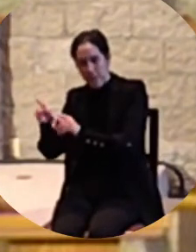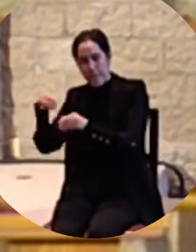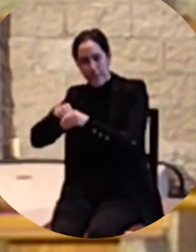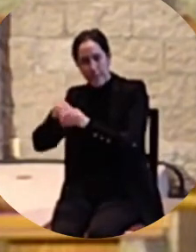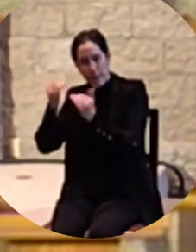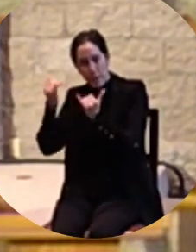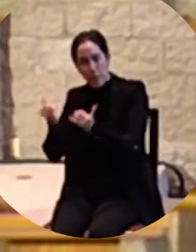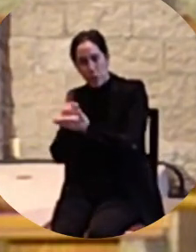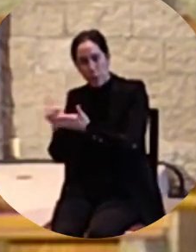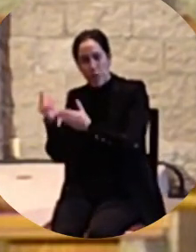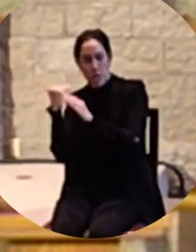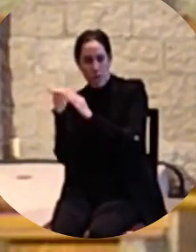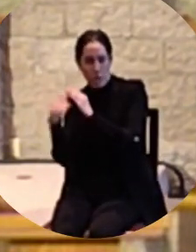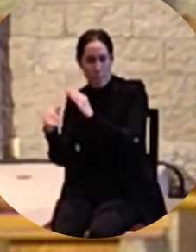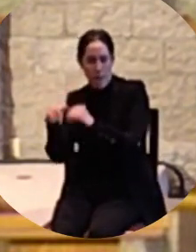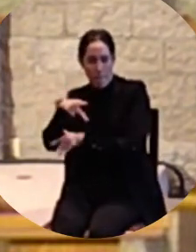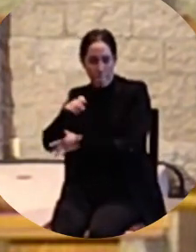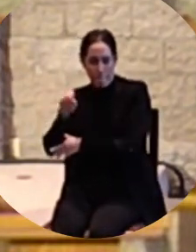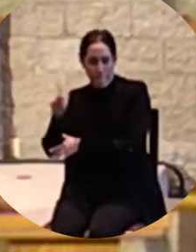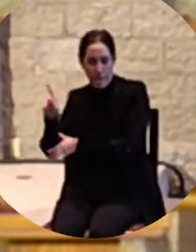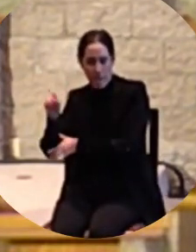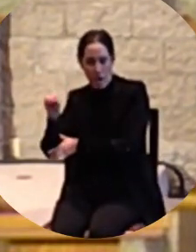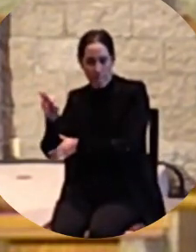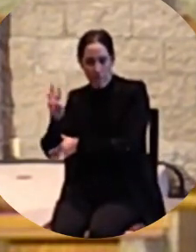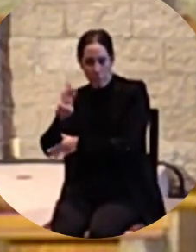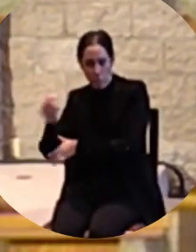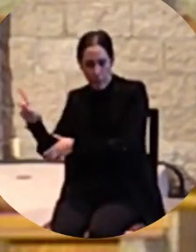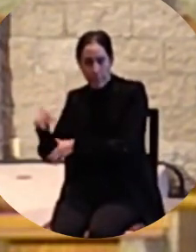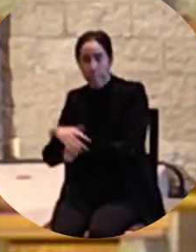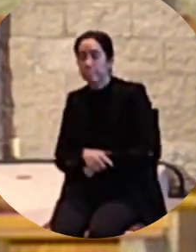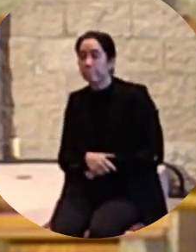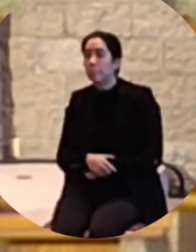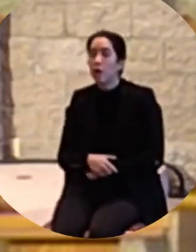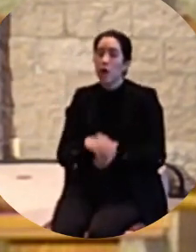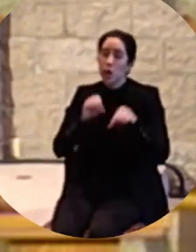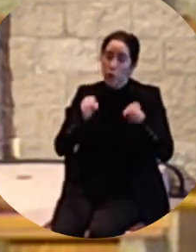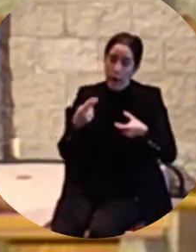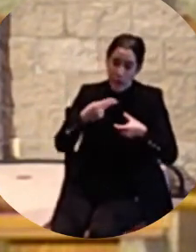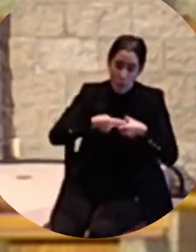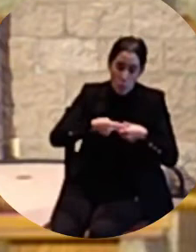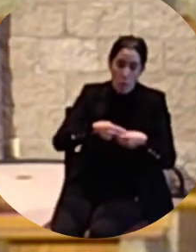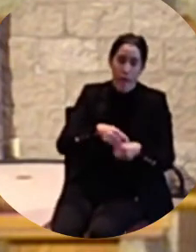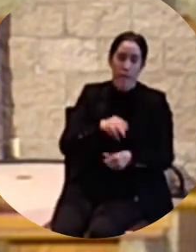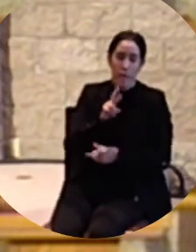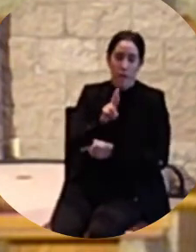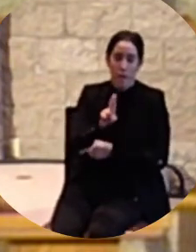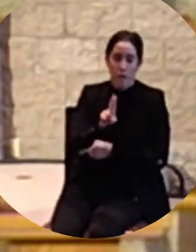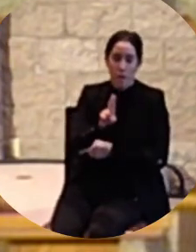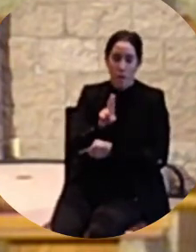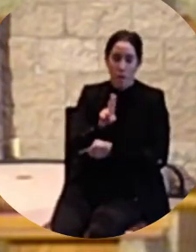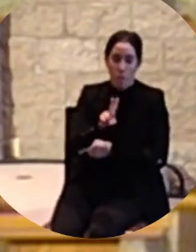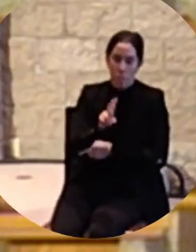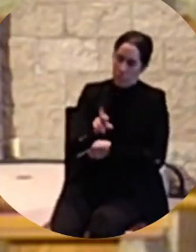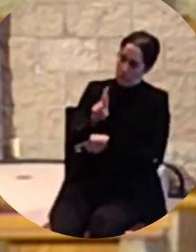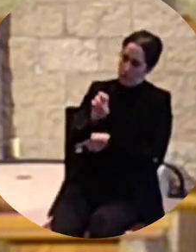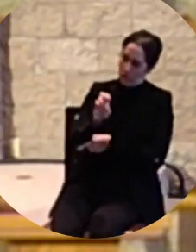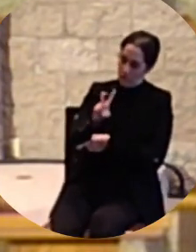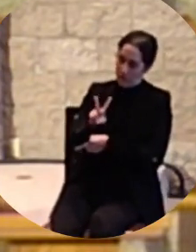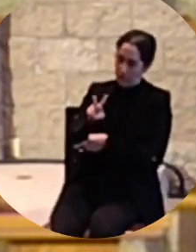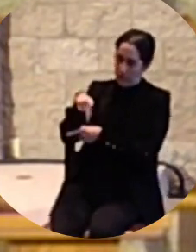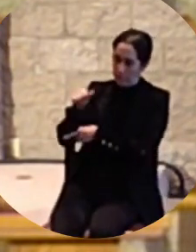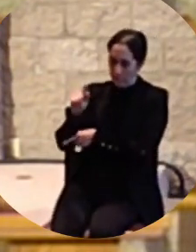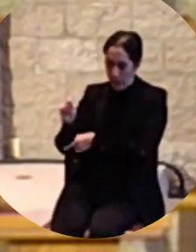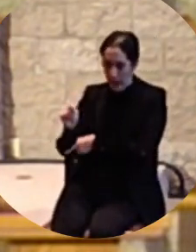Reverend Pat for our prayer journey to Advent from 5 o'clock to 5:30